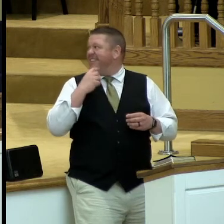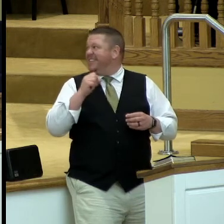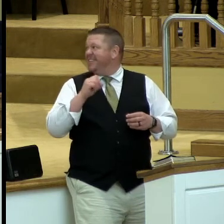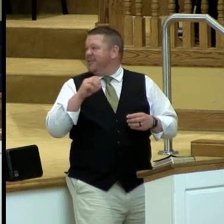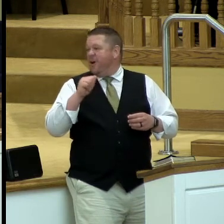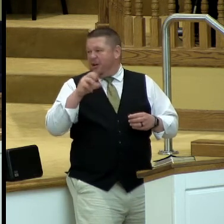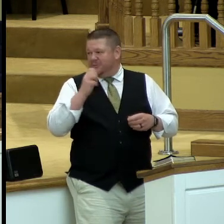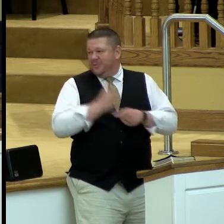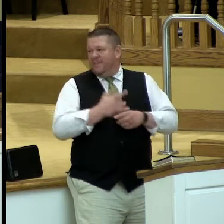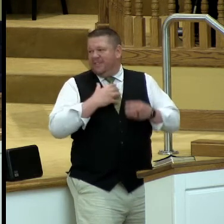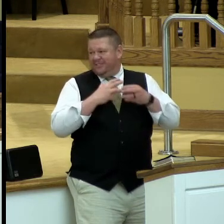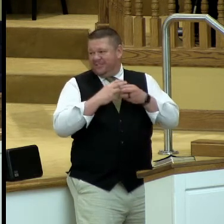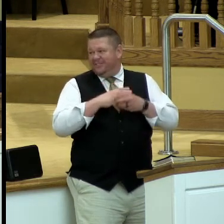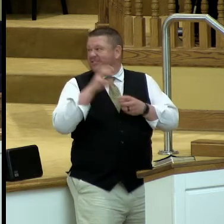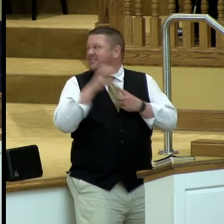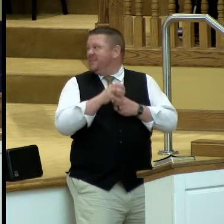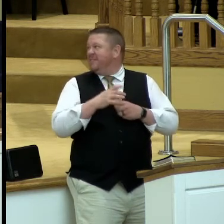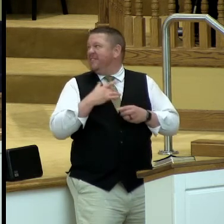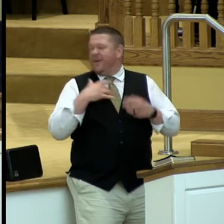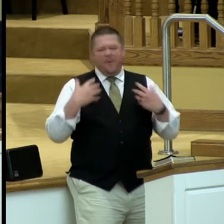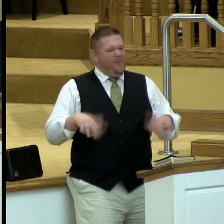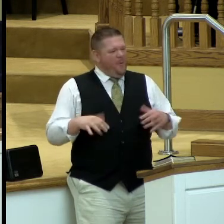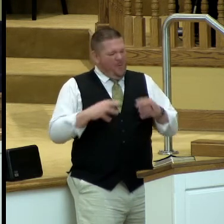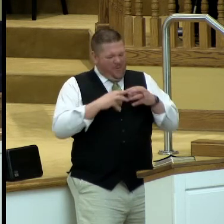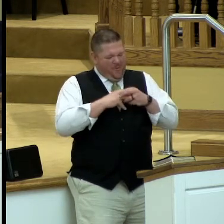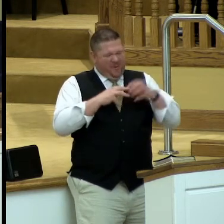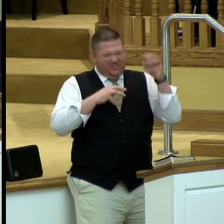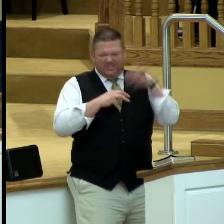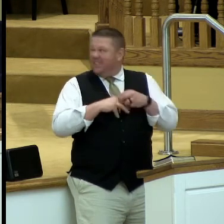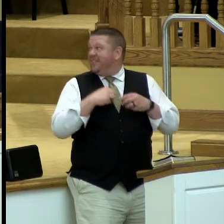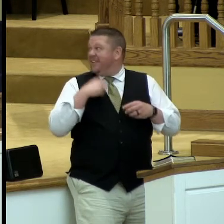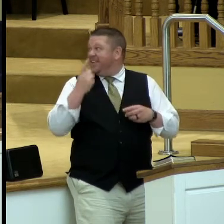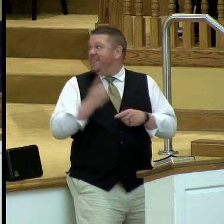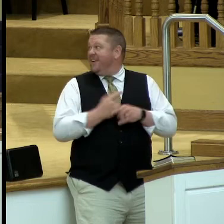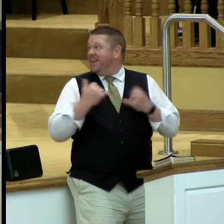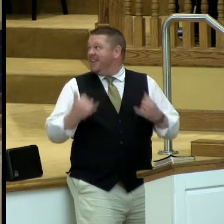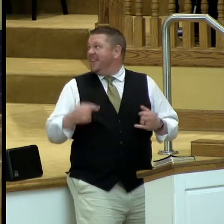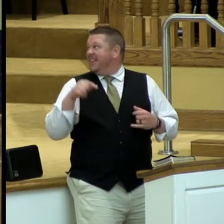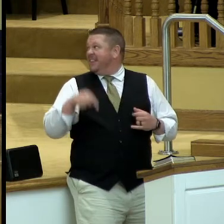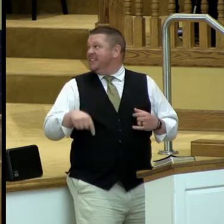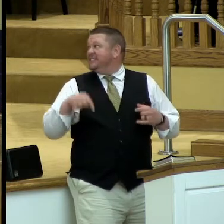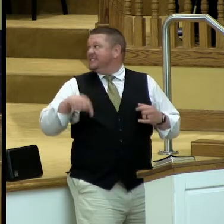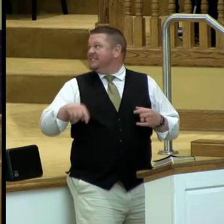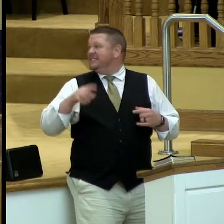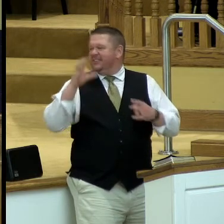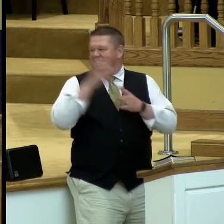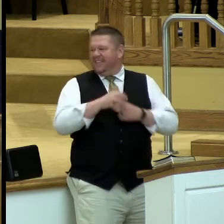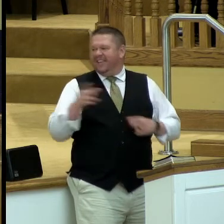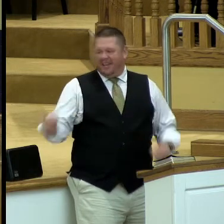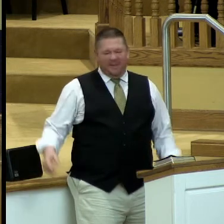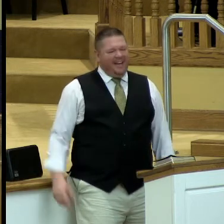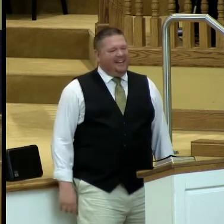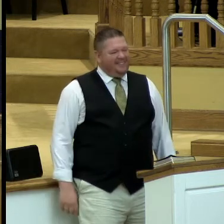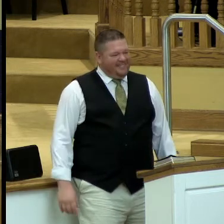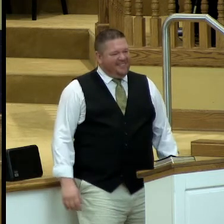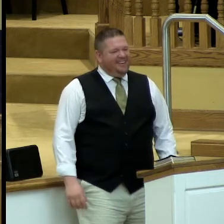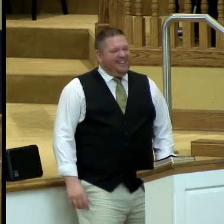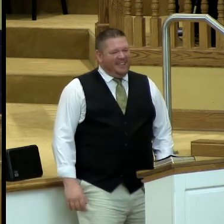It's so awesome, right? Just you feel, woo, on top of the world. Can I tell you right now, this right here trumps that.